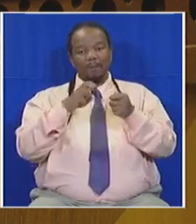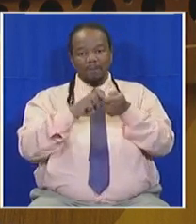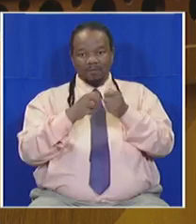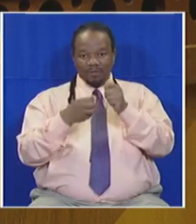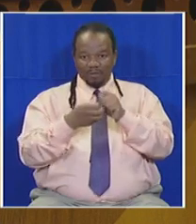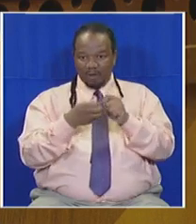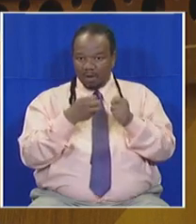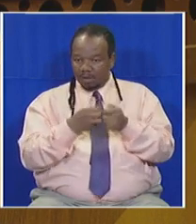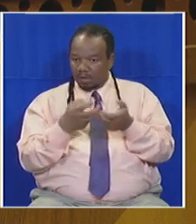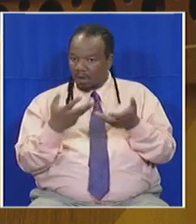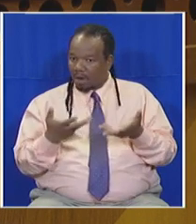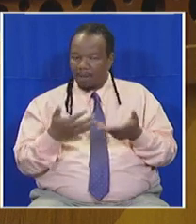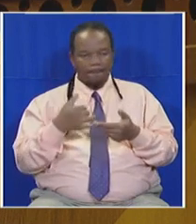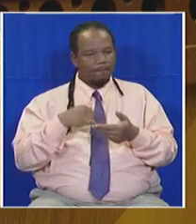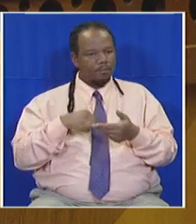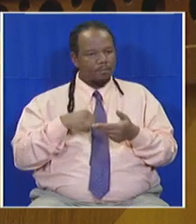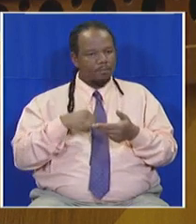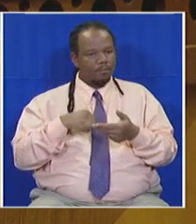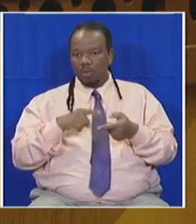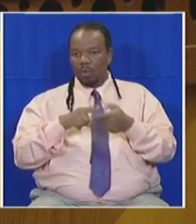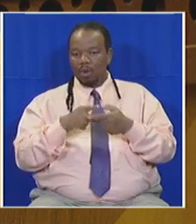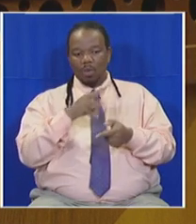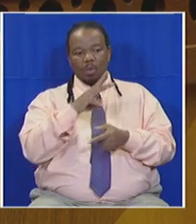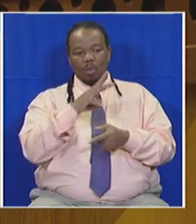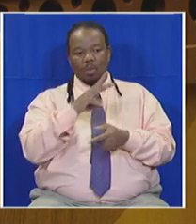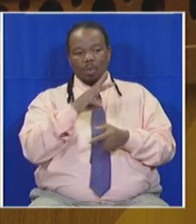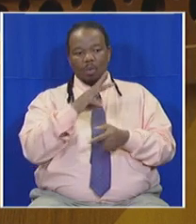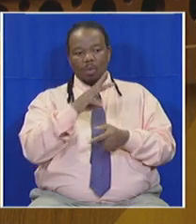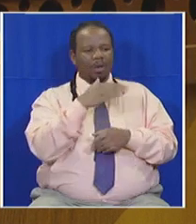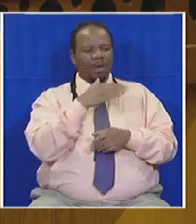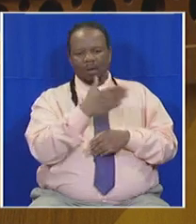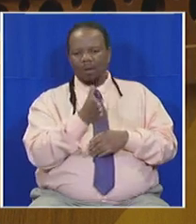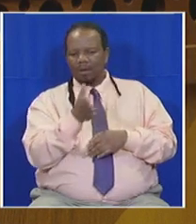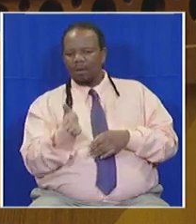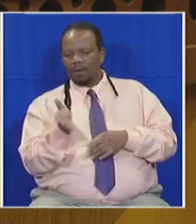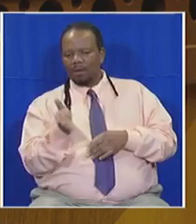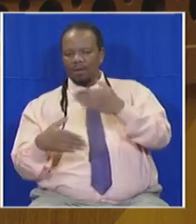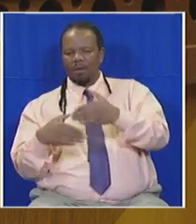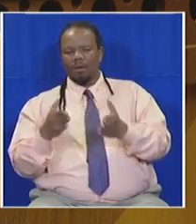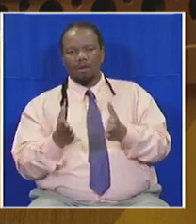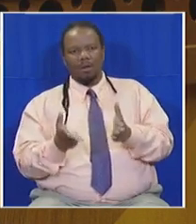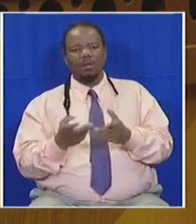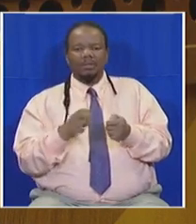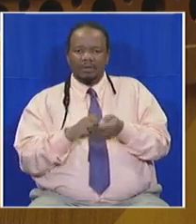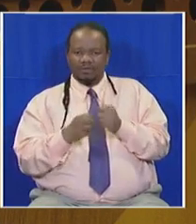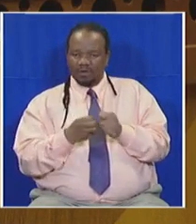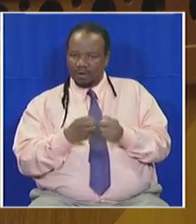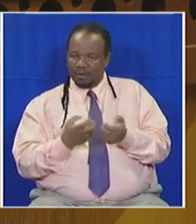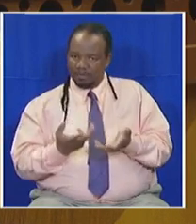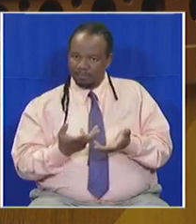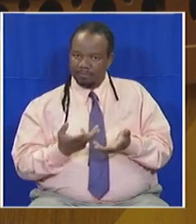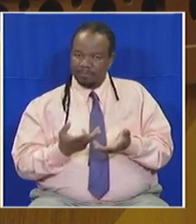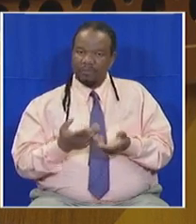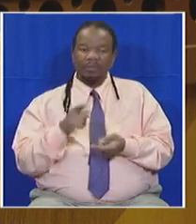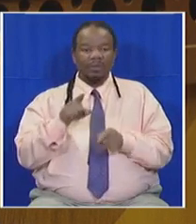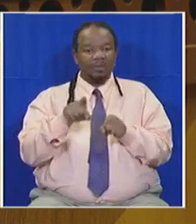with which municipalities and wards are redemarcated, and try to give effect or recognition to the reality